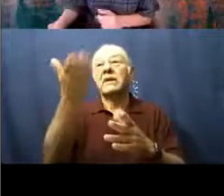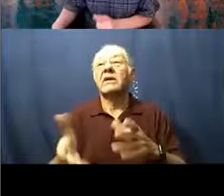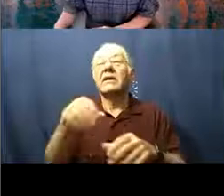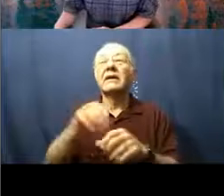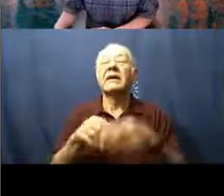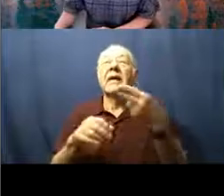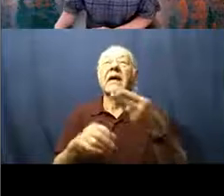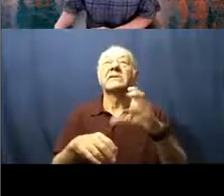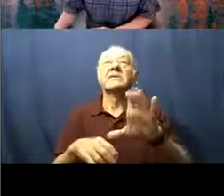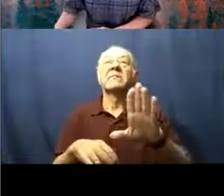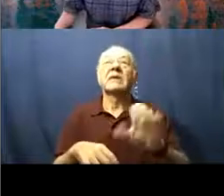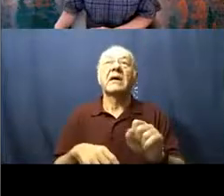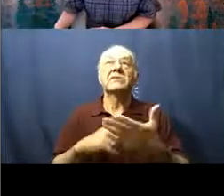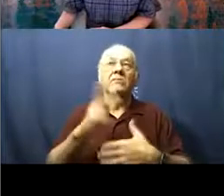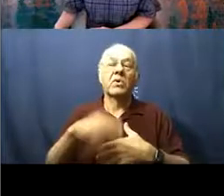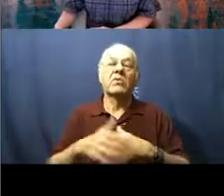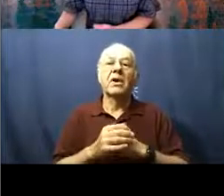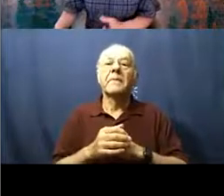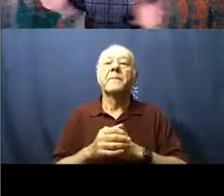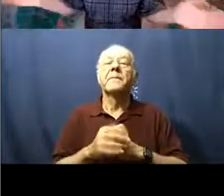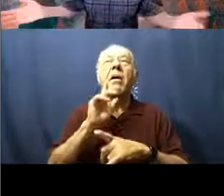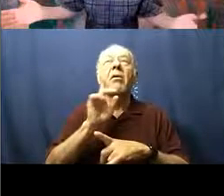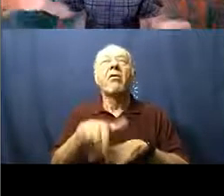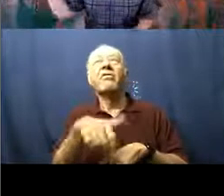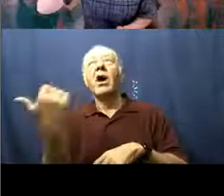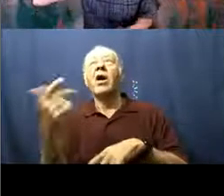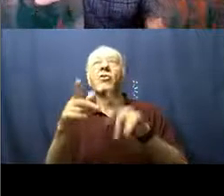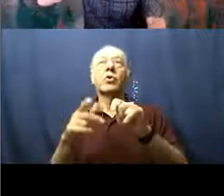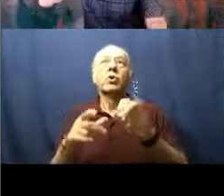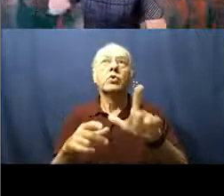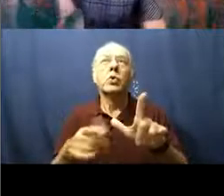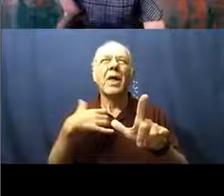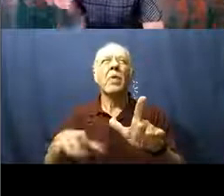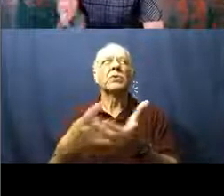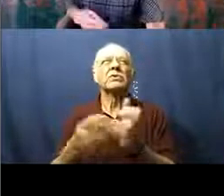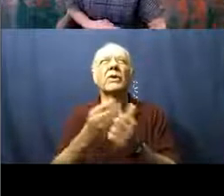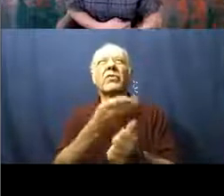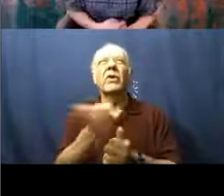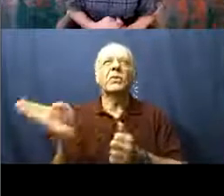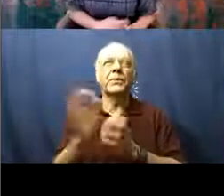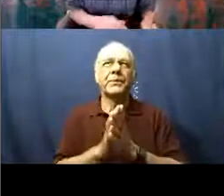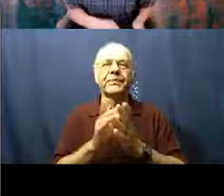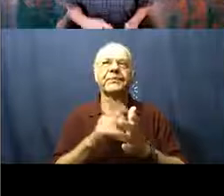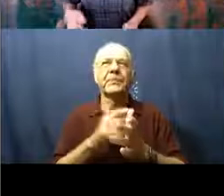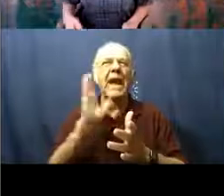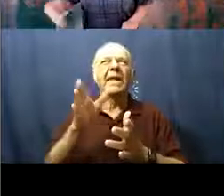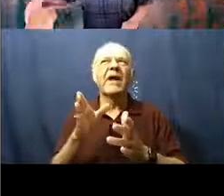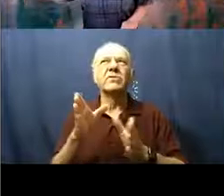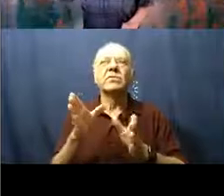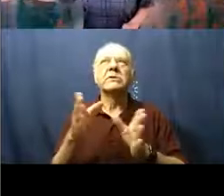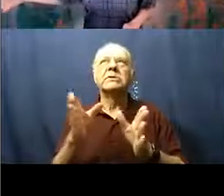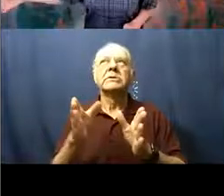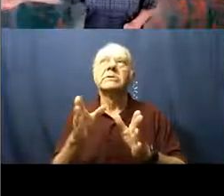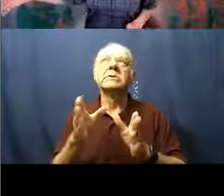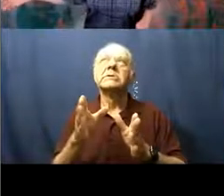HCBS program. The other tool I wanted to talk to you about today, and I'm going to have to kind of go